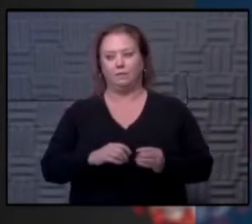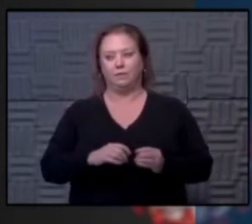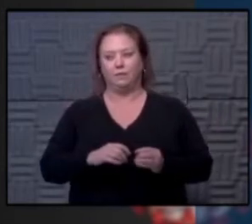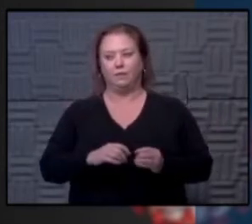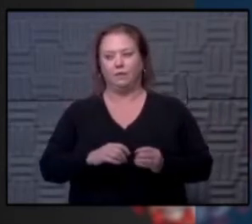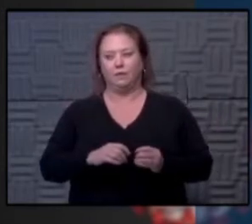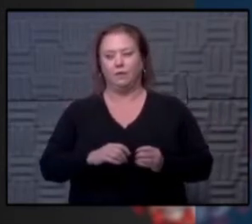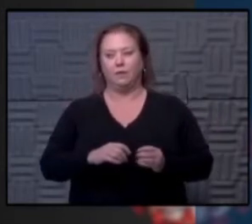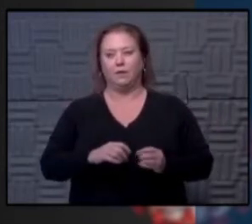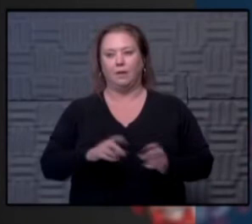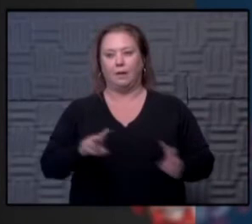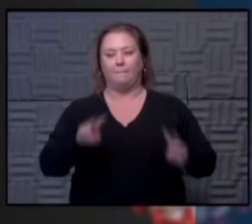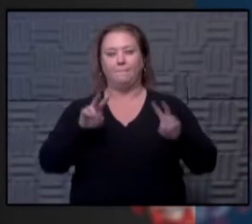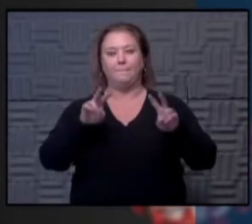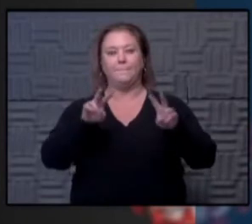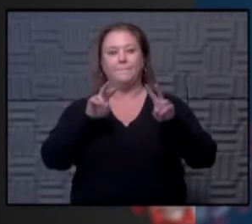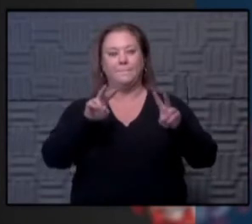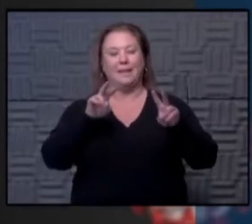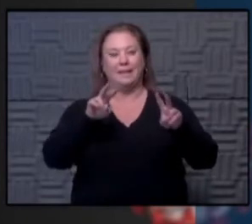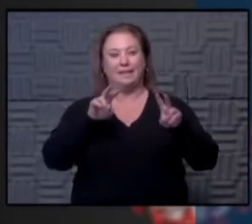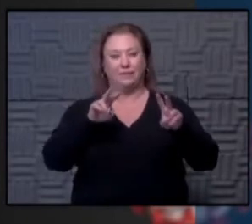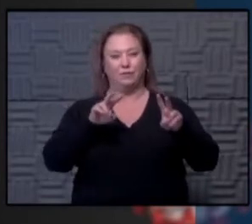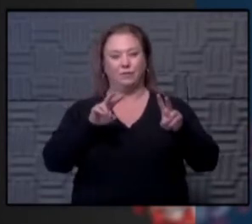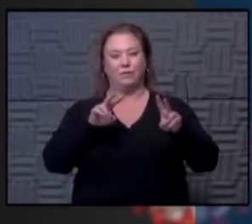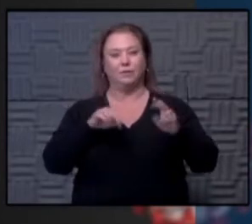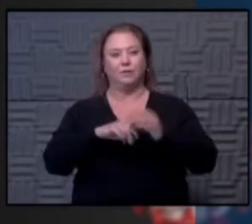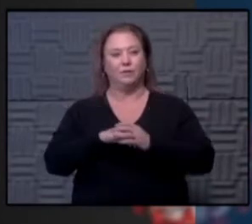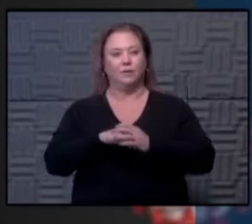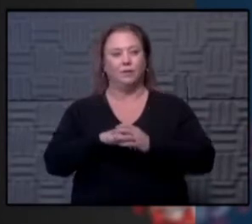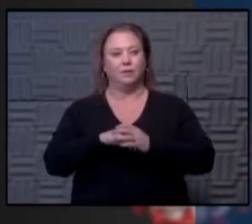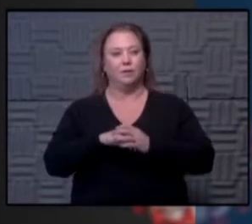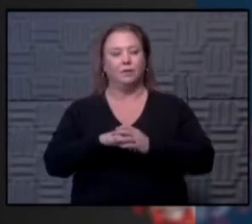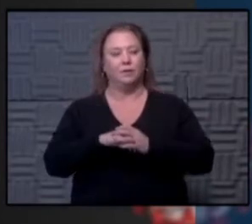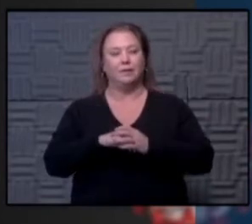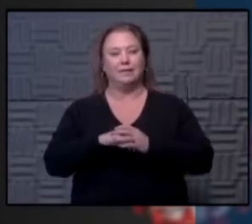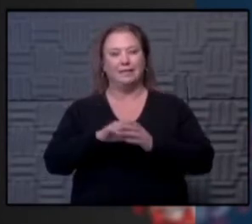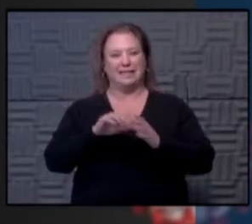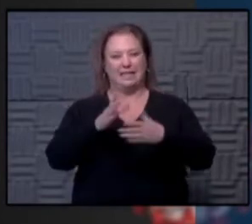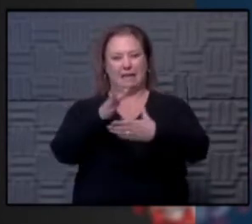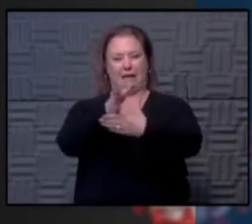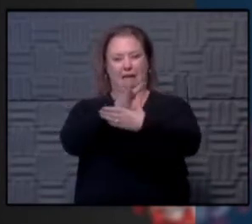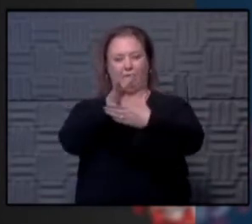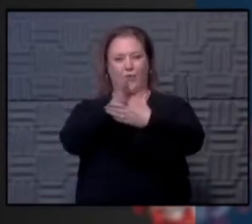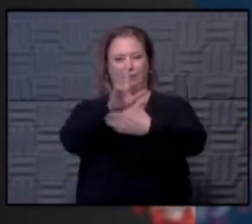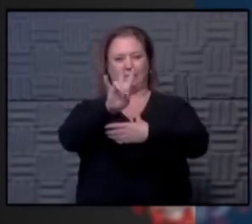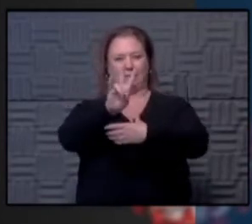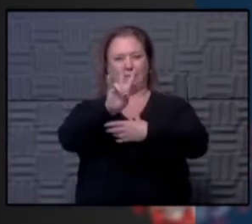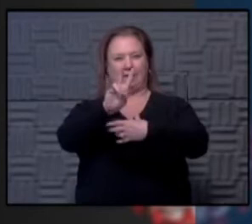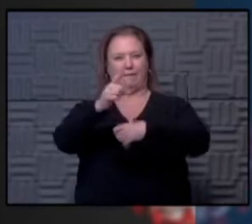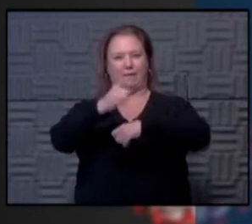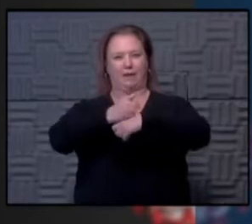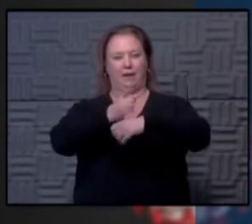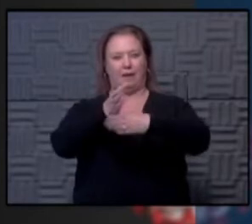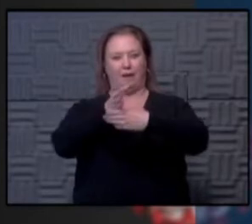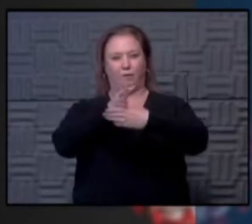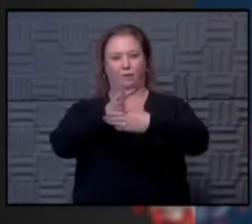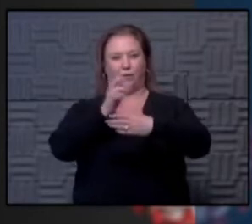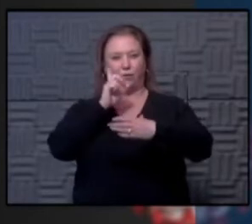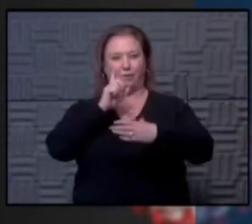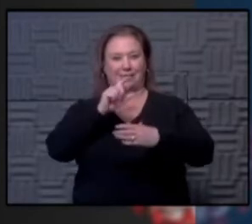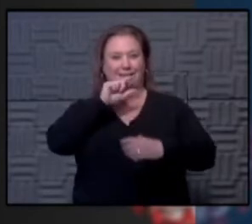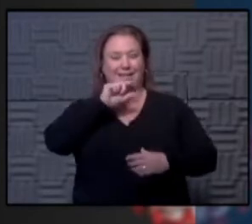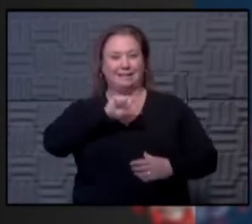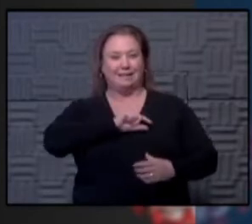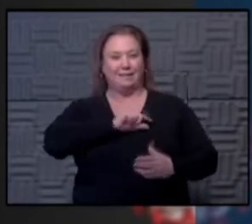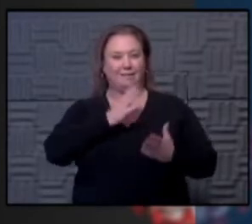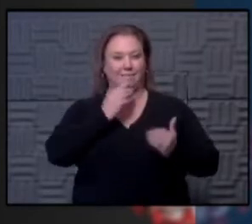But I want you to pay attention in each of these curves to sort of the 7-day rolling average line and the drop that you see around